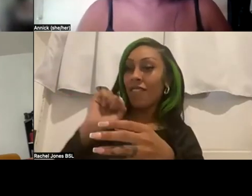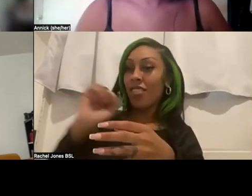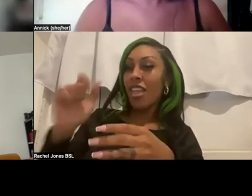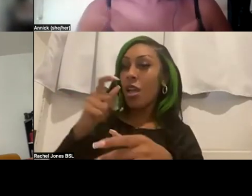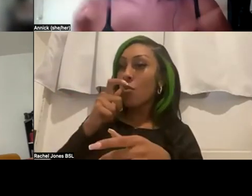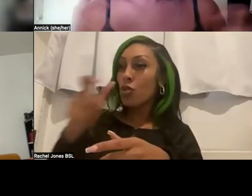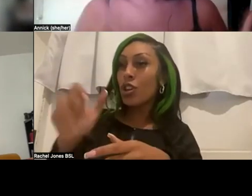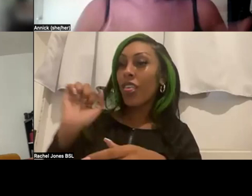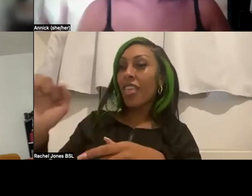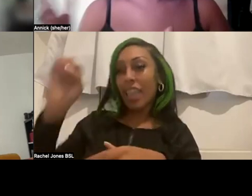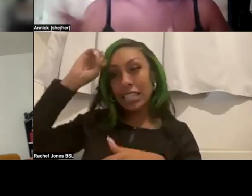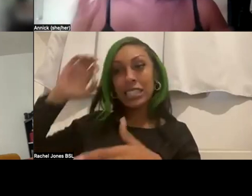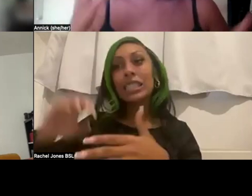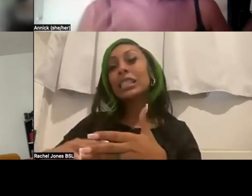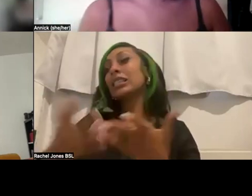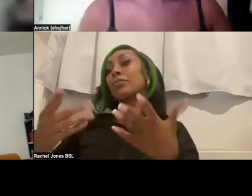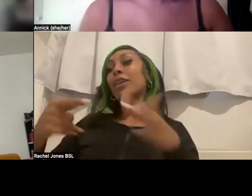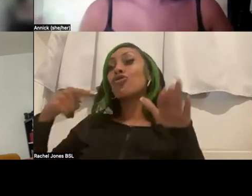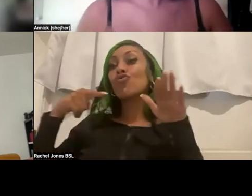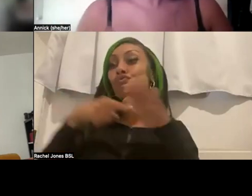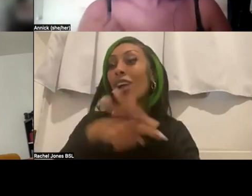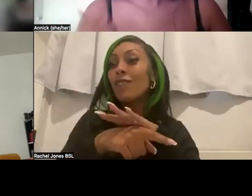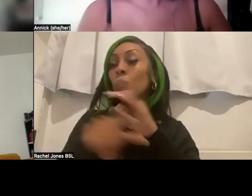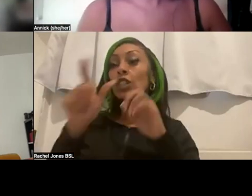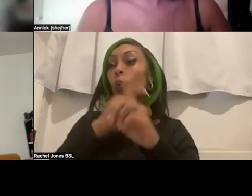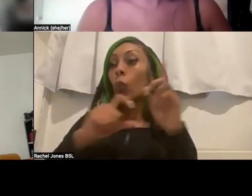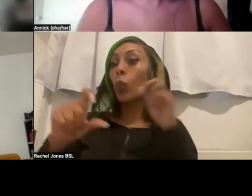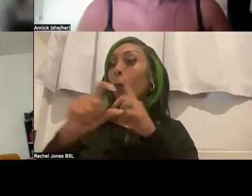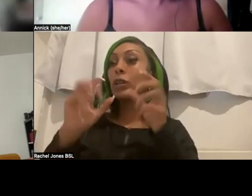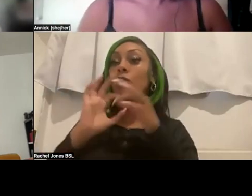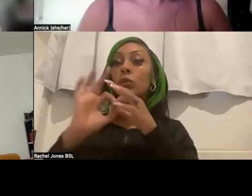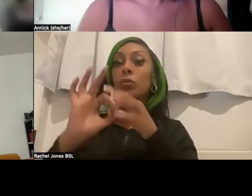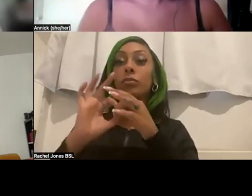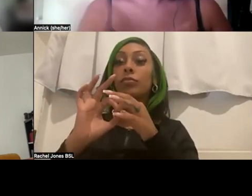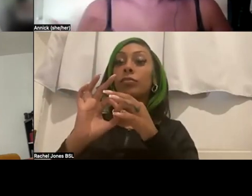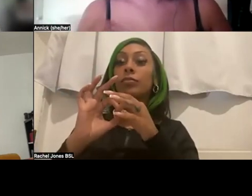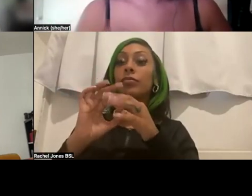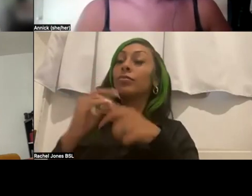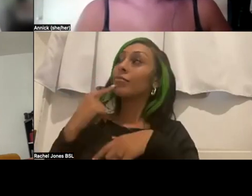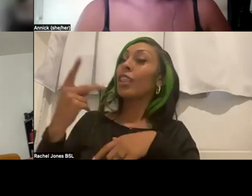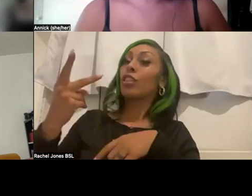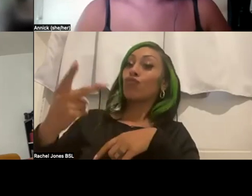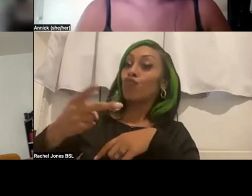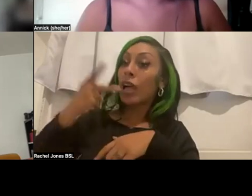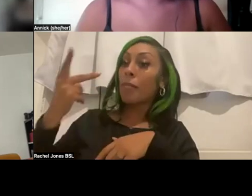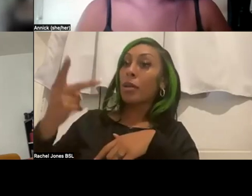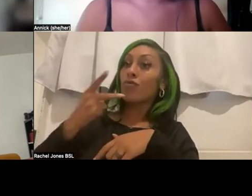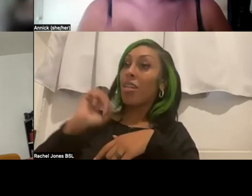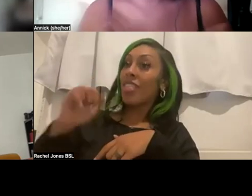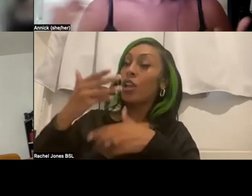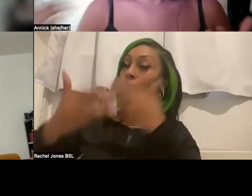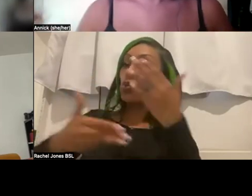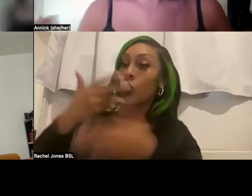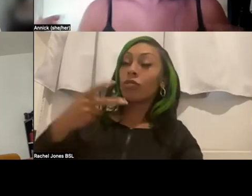communities. Constantly placing, for example, refugee communities that I've worked with in the position of telling your story over and over